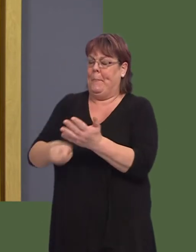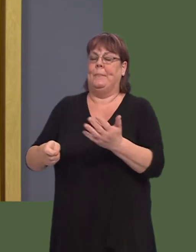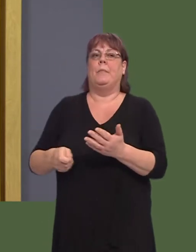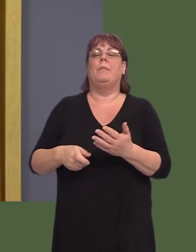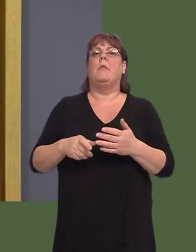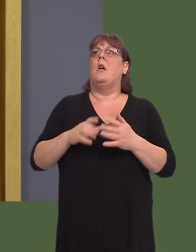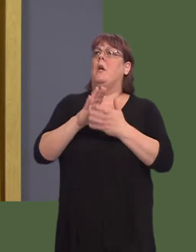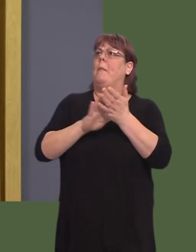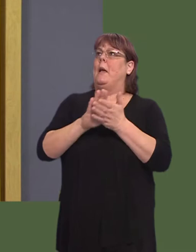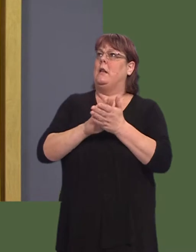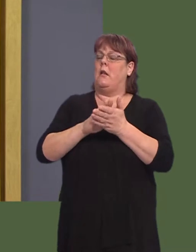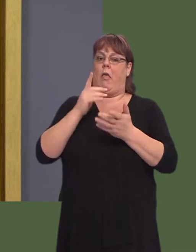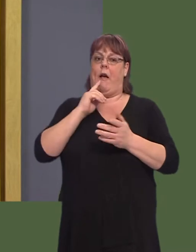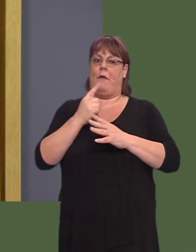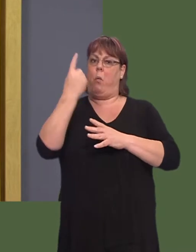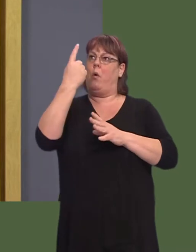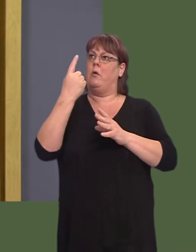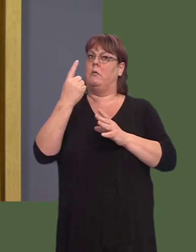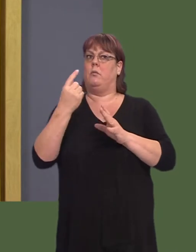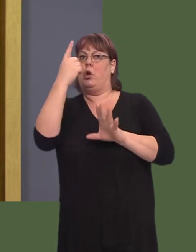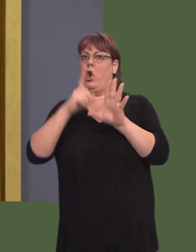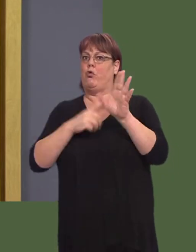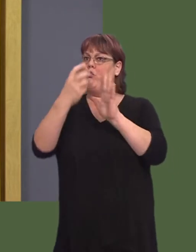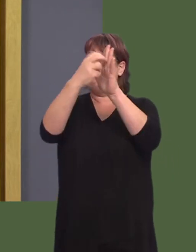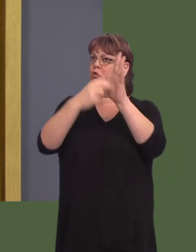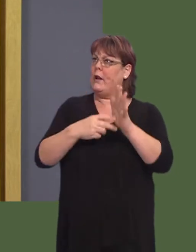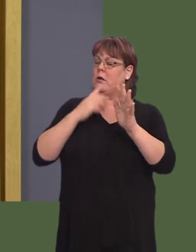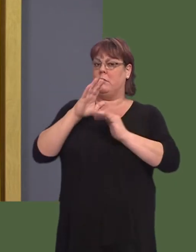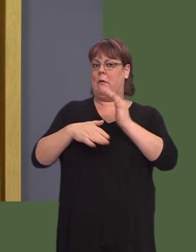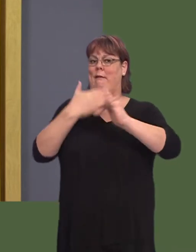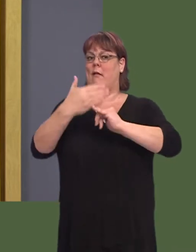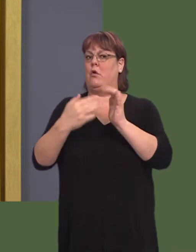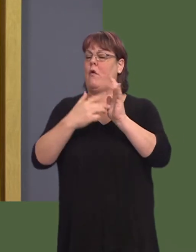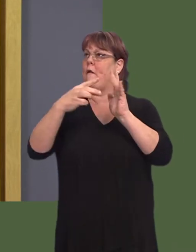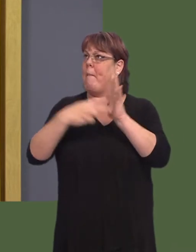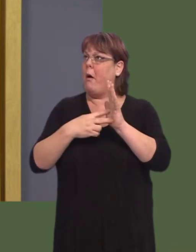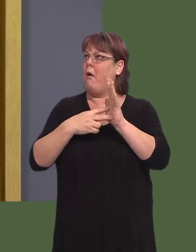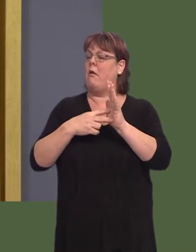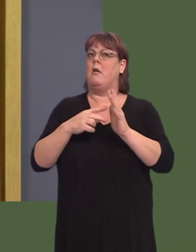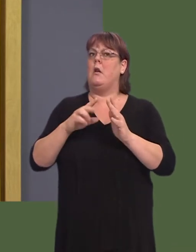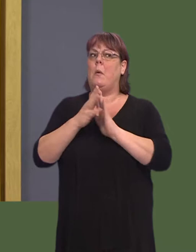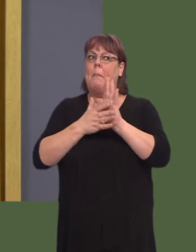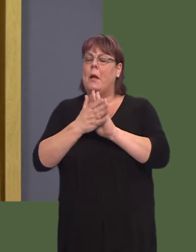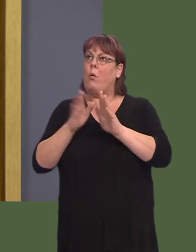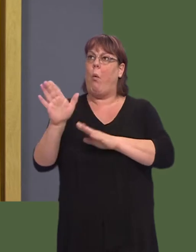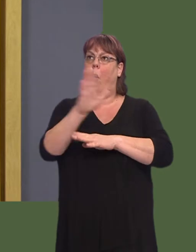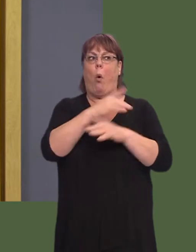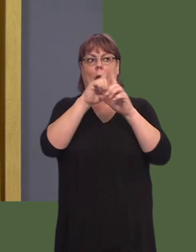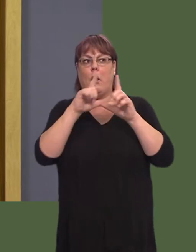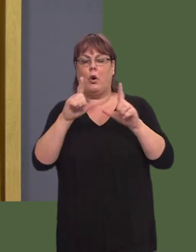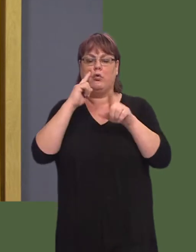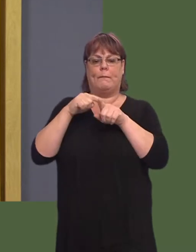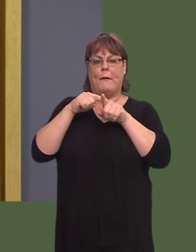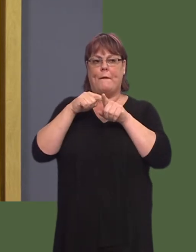November 15, giving landlords 12 months to register before it became law last year. First Minister, isn't it time that all landlords followed